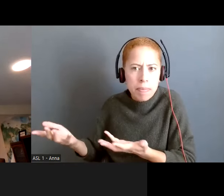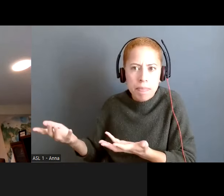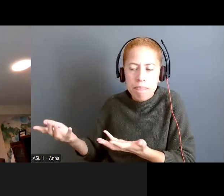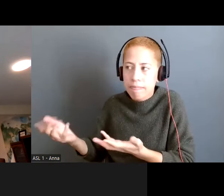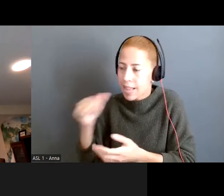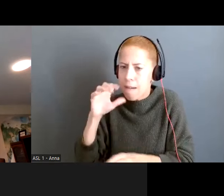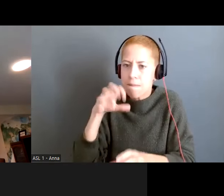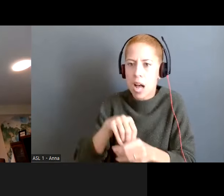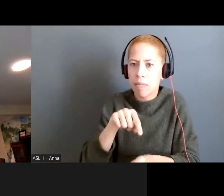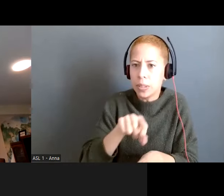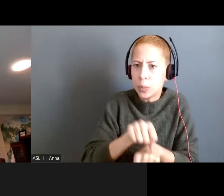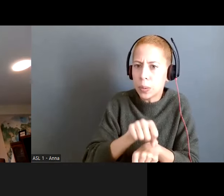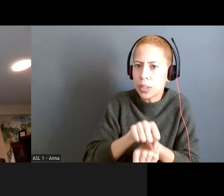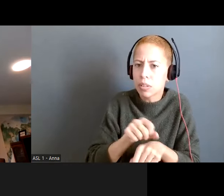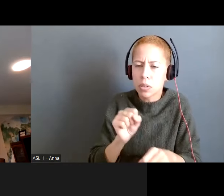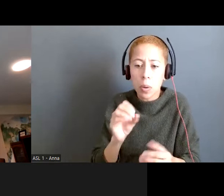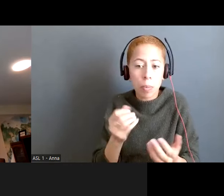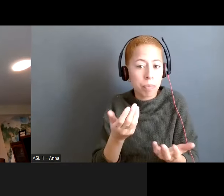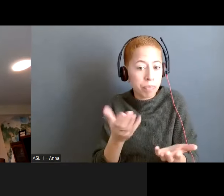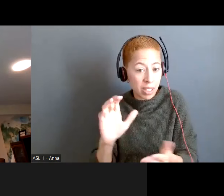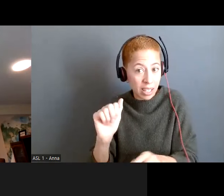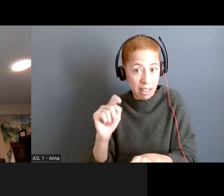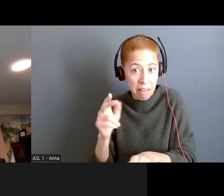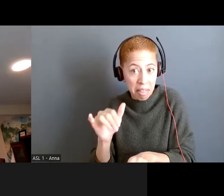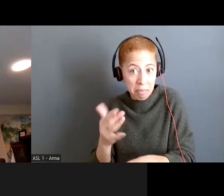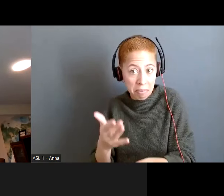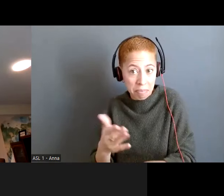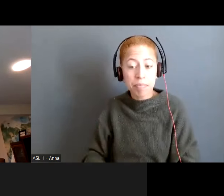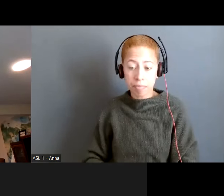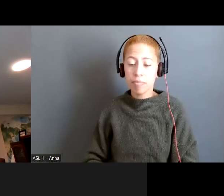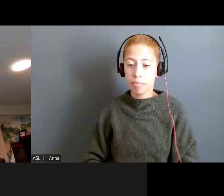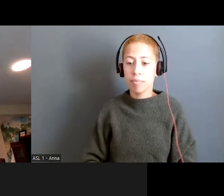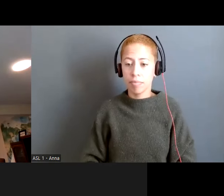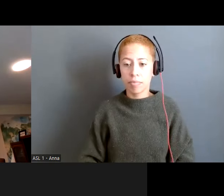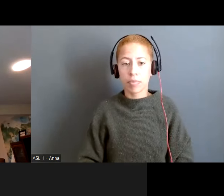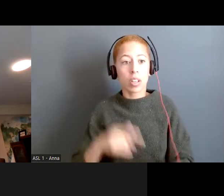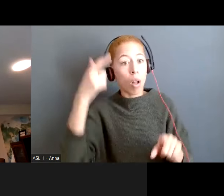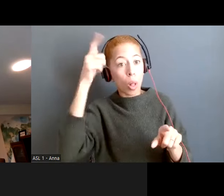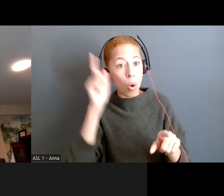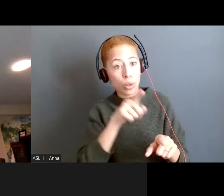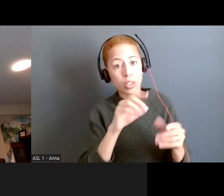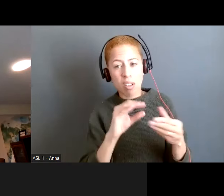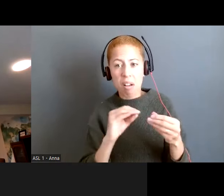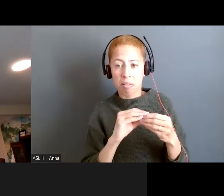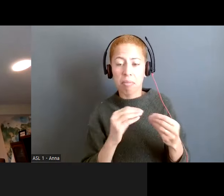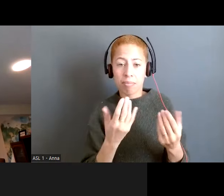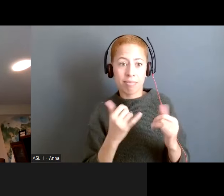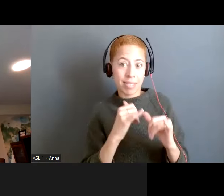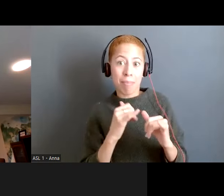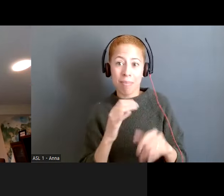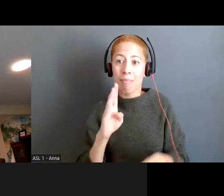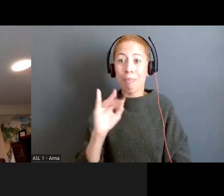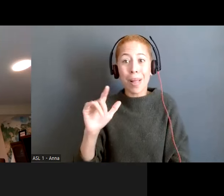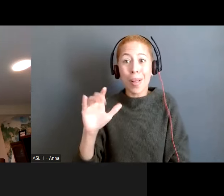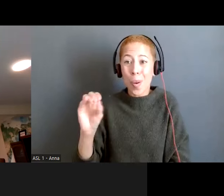any engagement in that. Kathy, maybe you can start. Yeah, I think picking up on what Laura talked about in terms of billing codes.